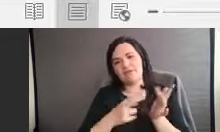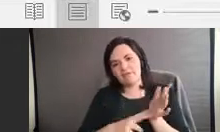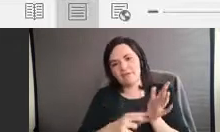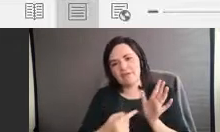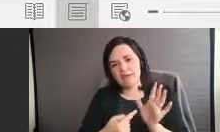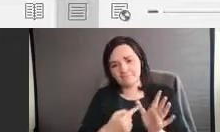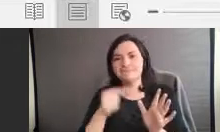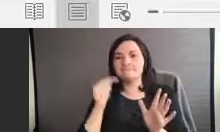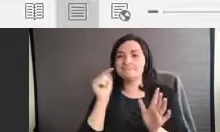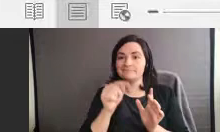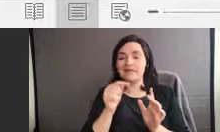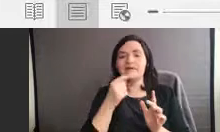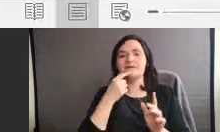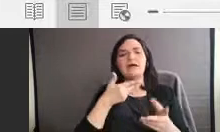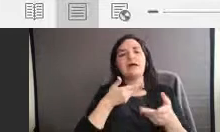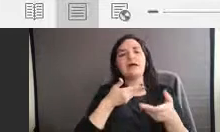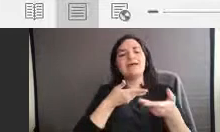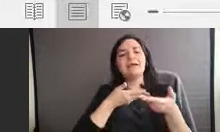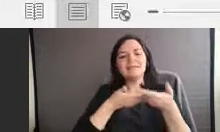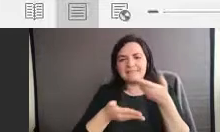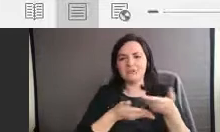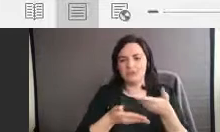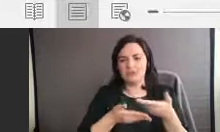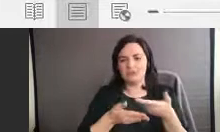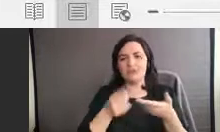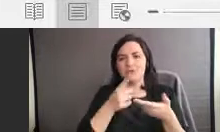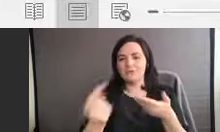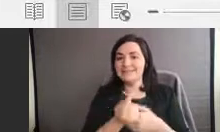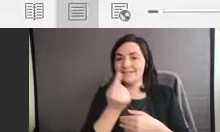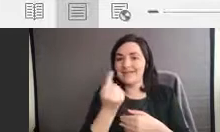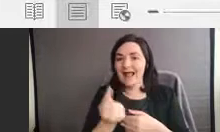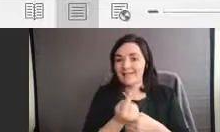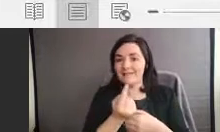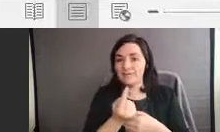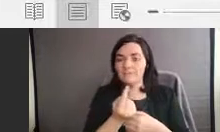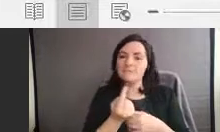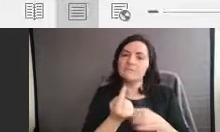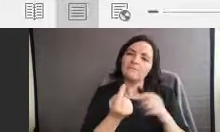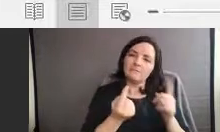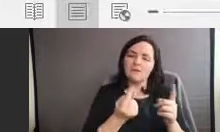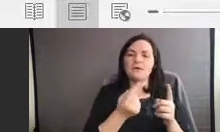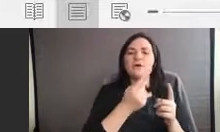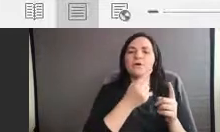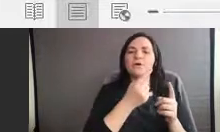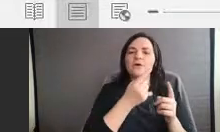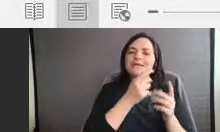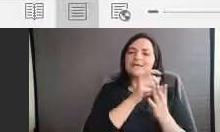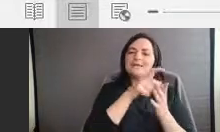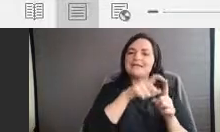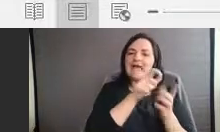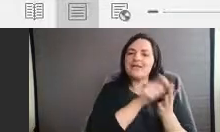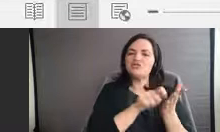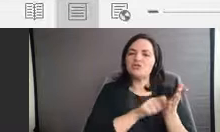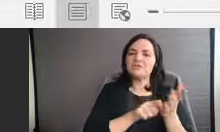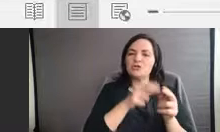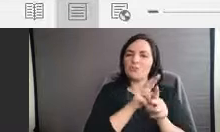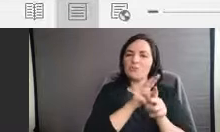a discussion that you are going to have with your dissertation supervisor